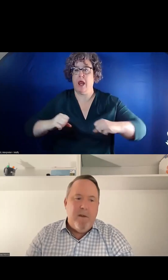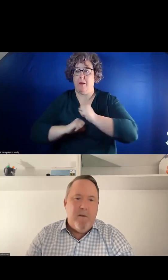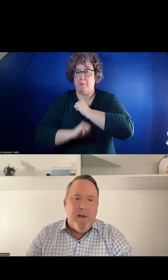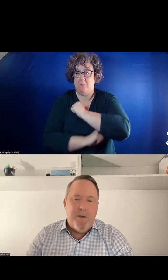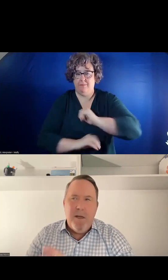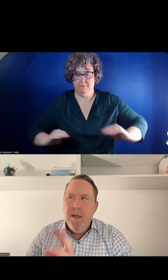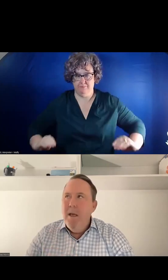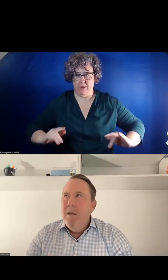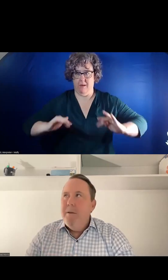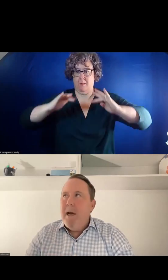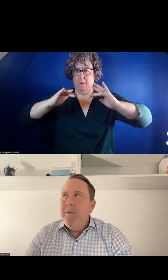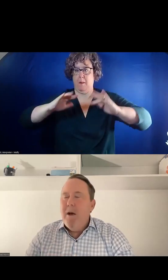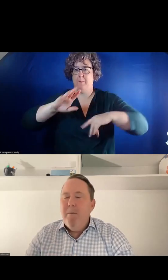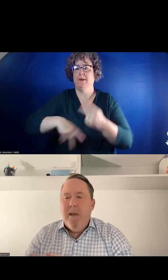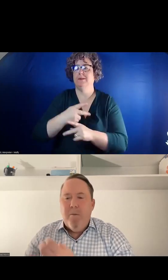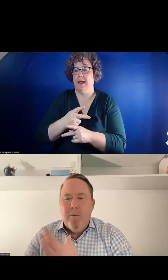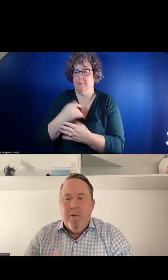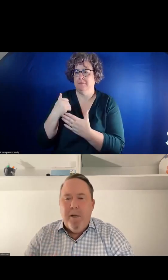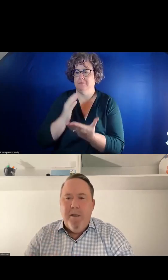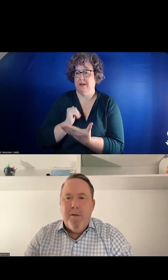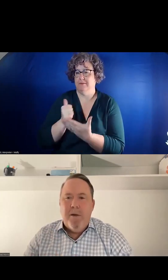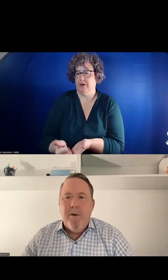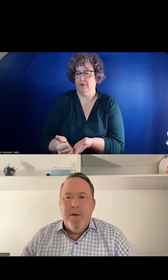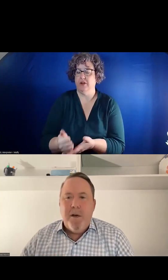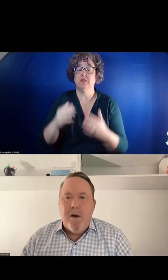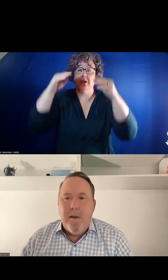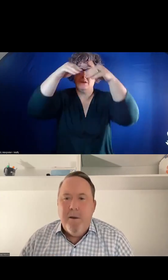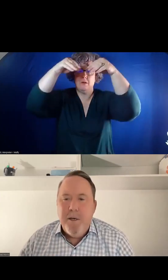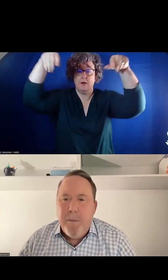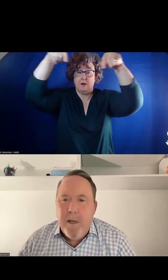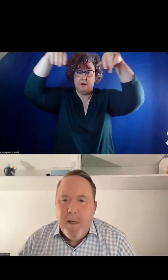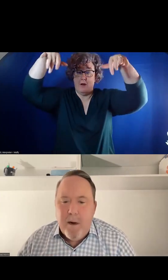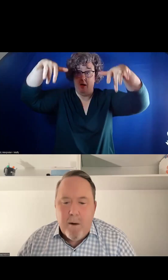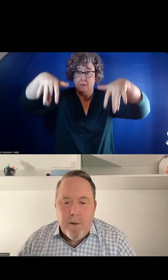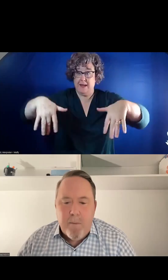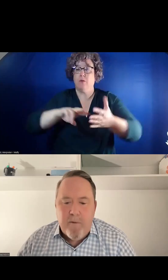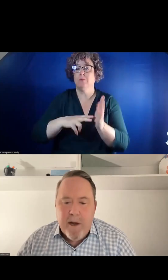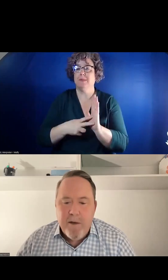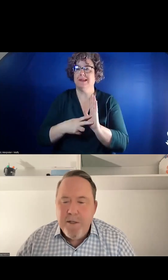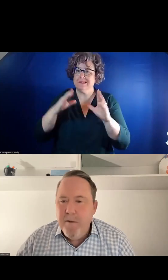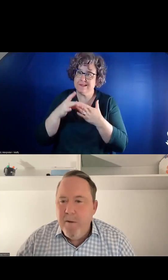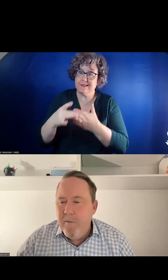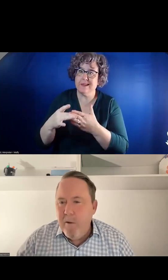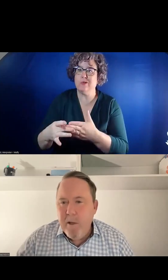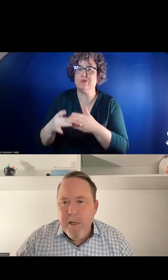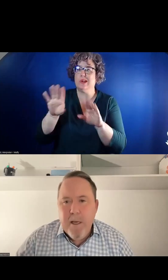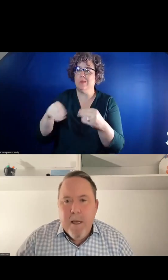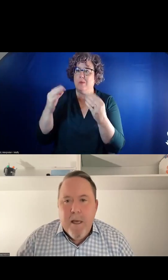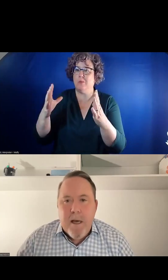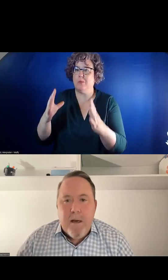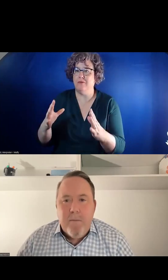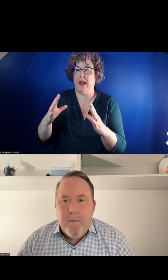of intervention. Top-down meaning we really need to encourage our leadership and our providers to